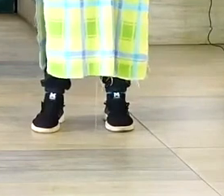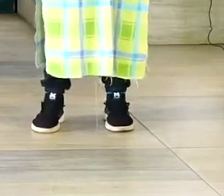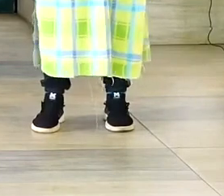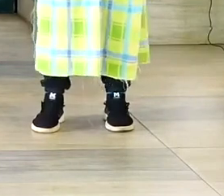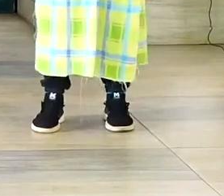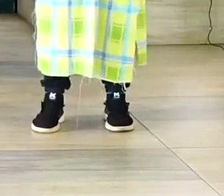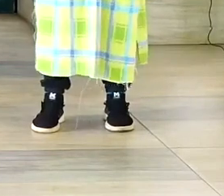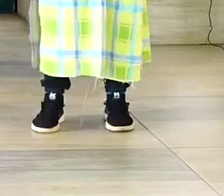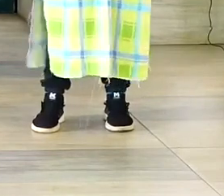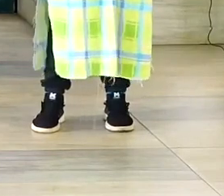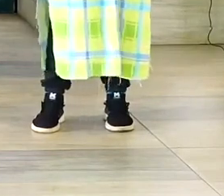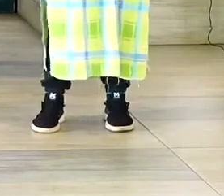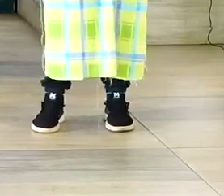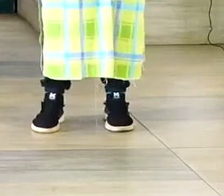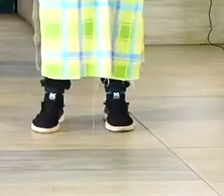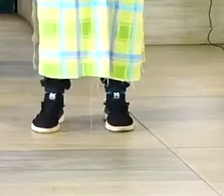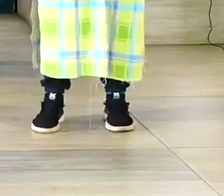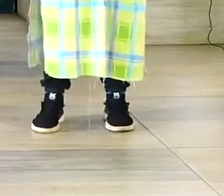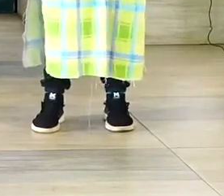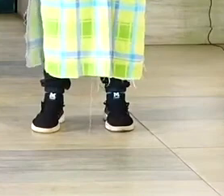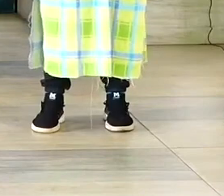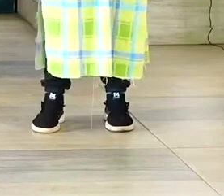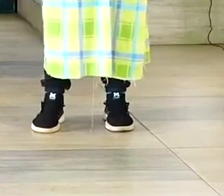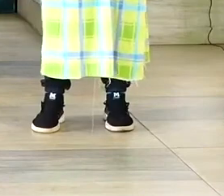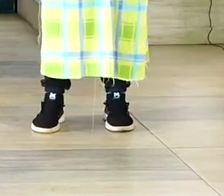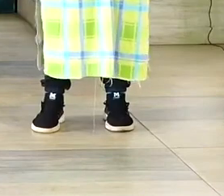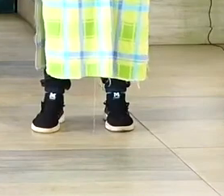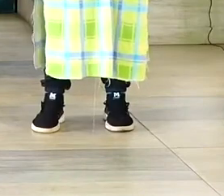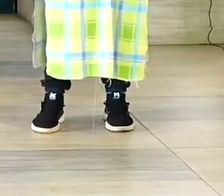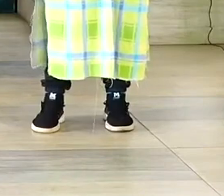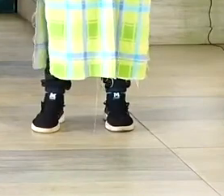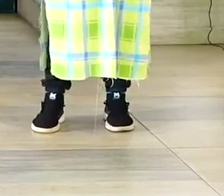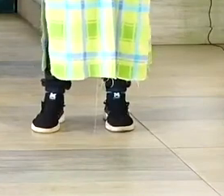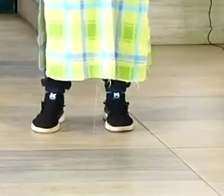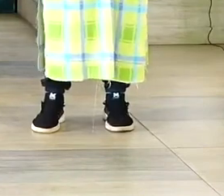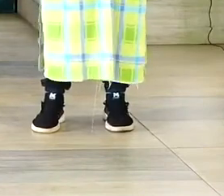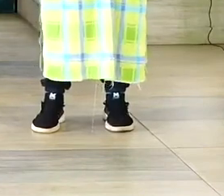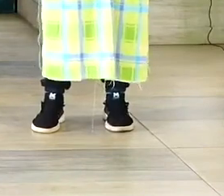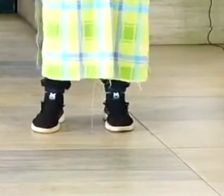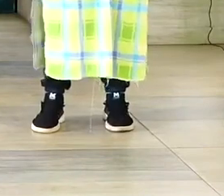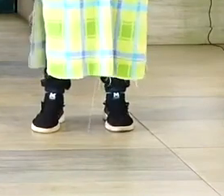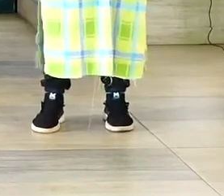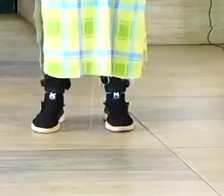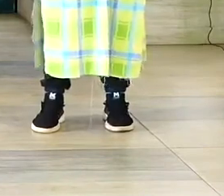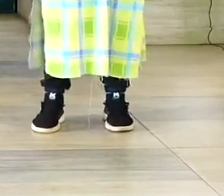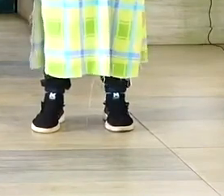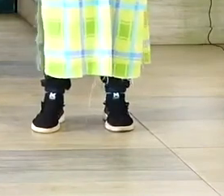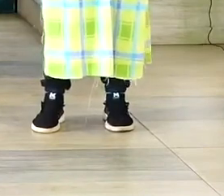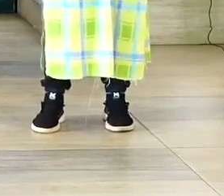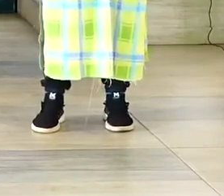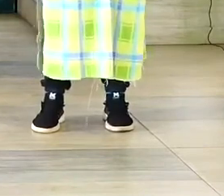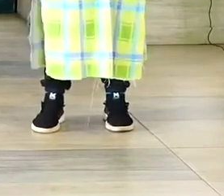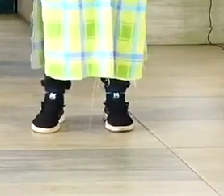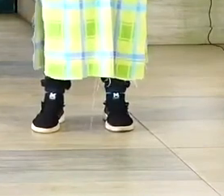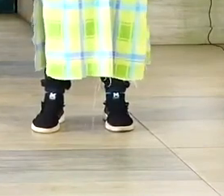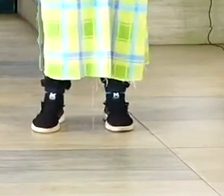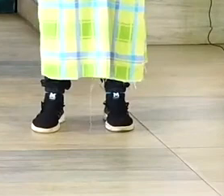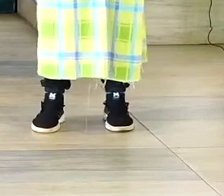high. I will praise Him. He is exalted